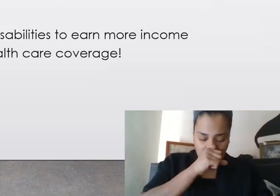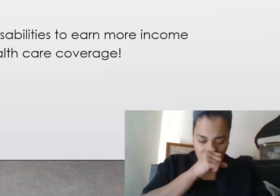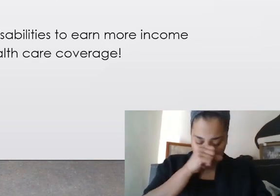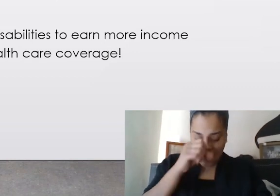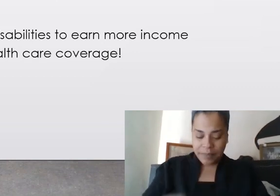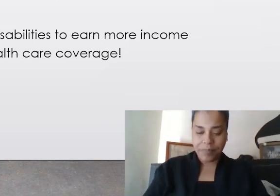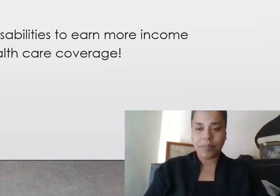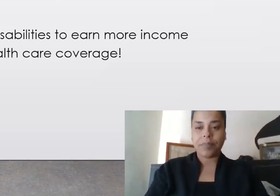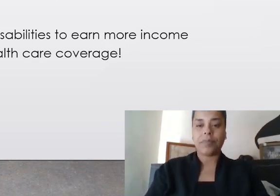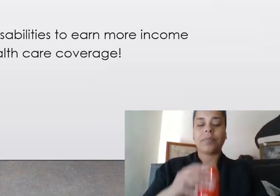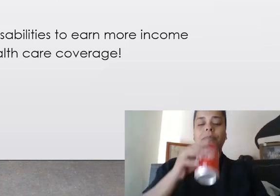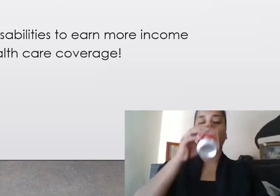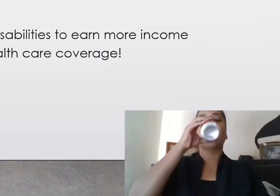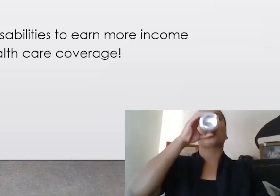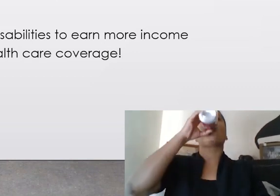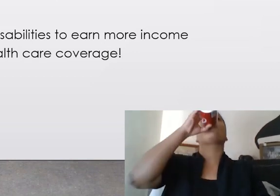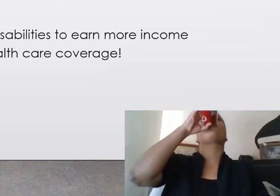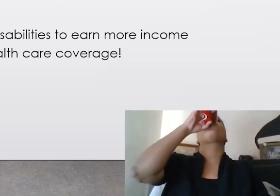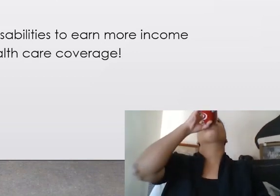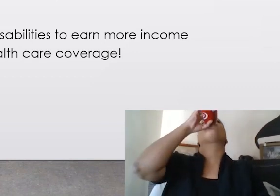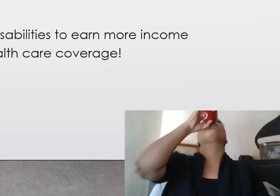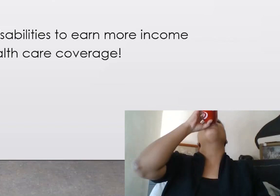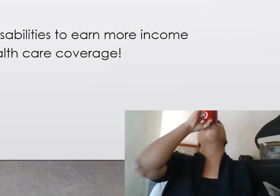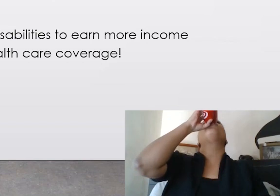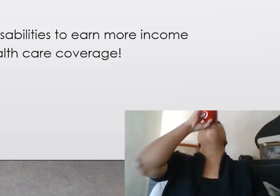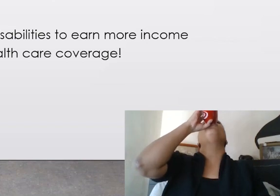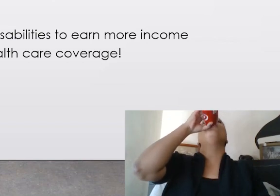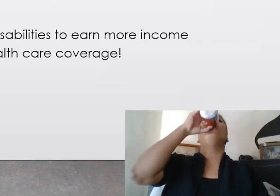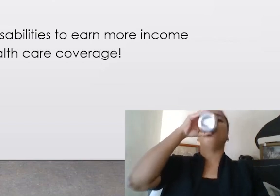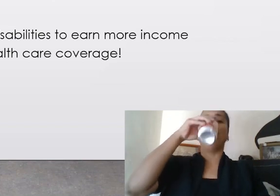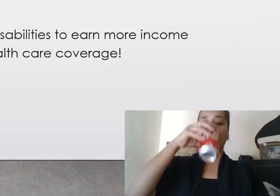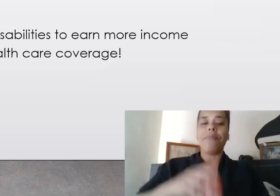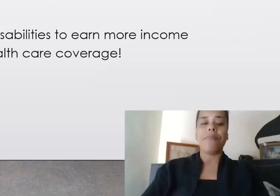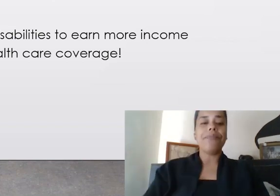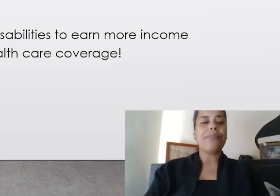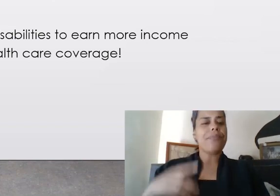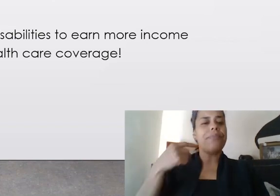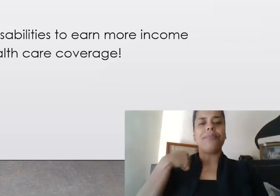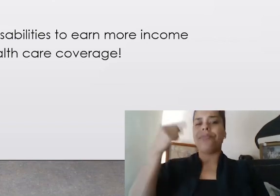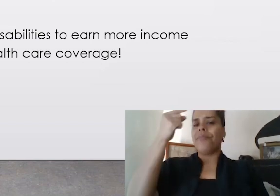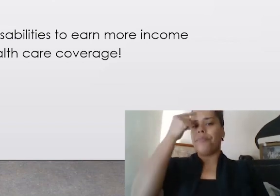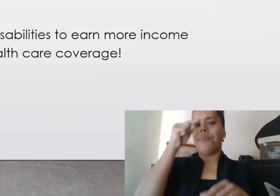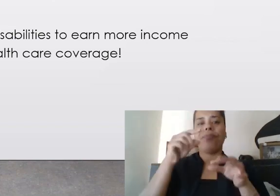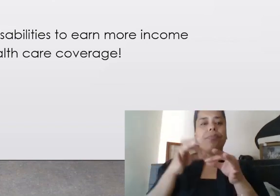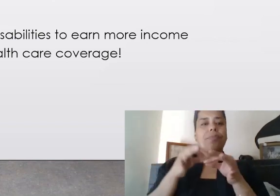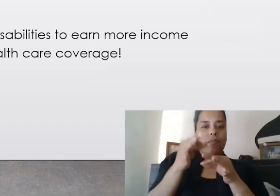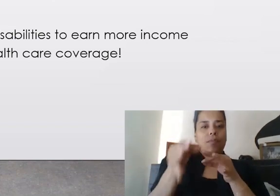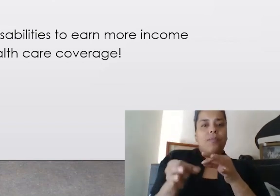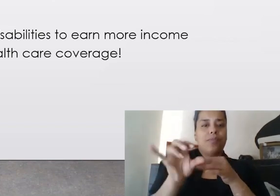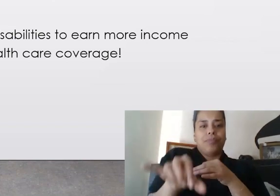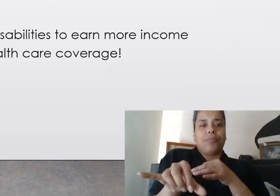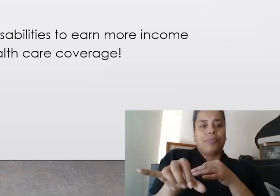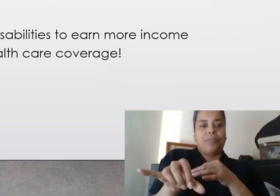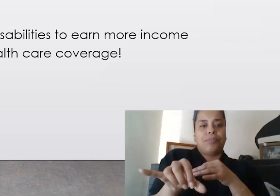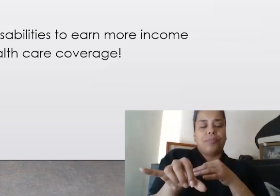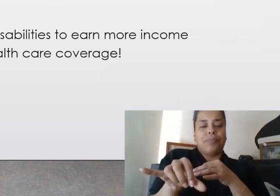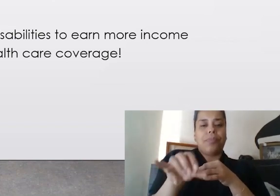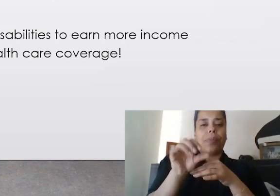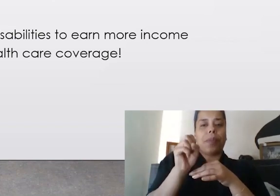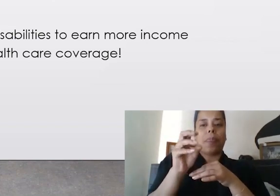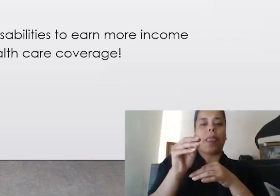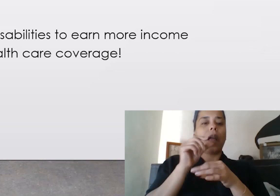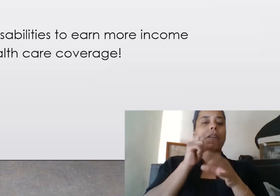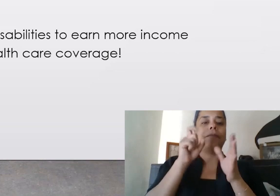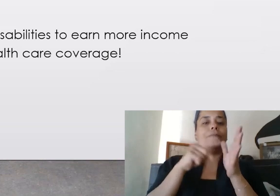I call it a copayment, but they postponed that, so you don't have to pay the $150. But in